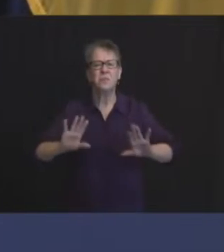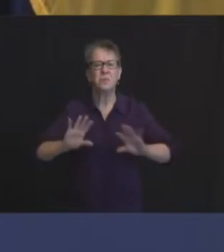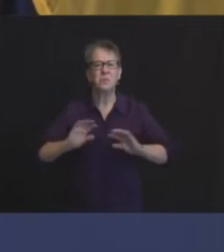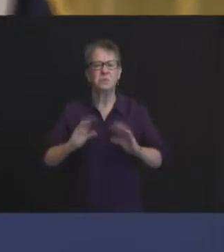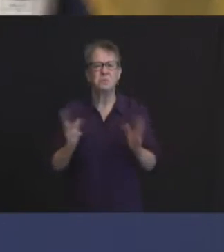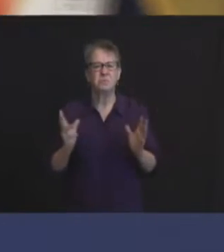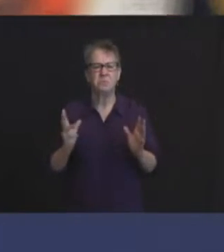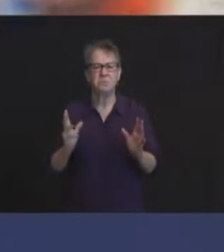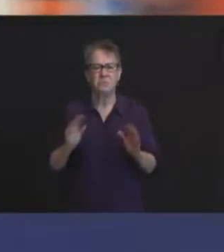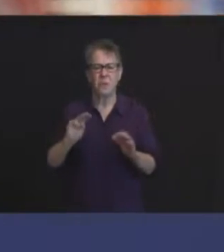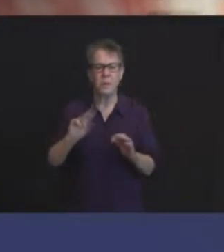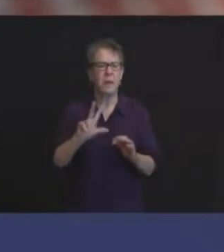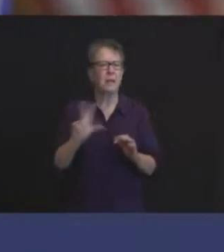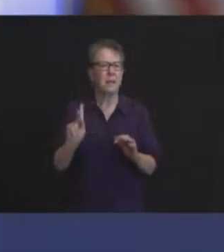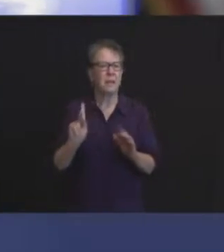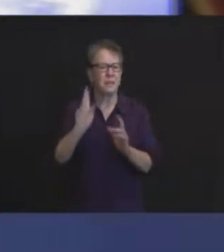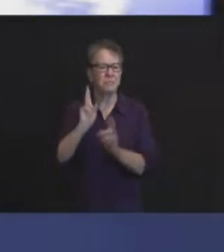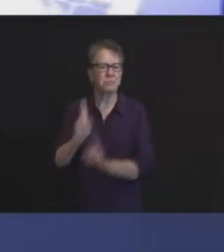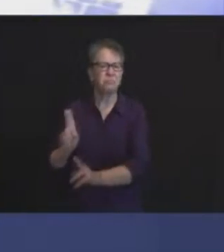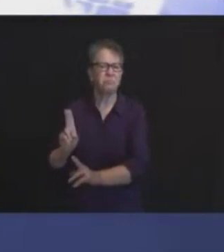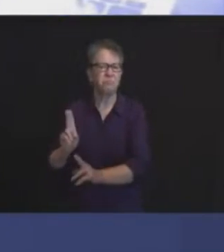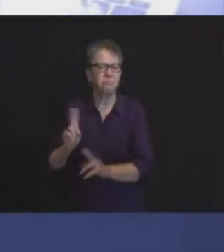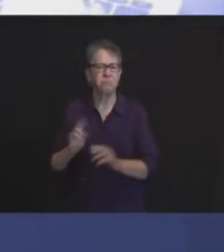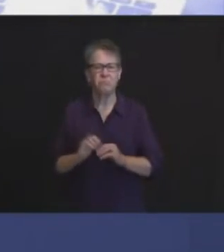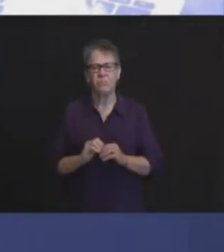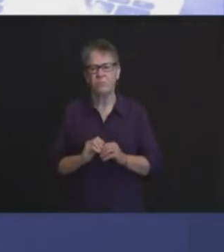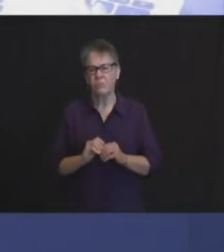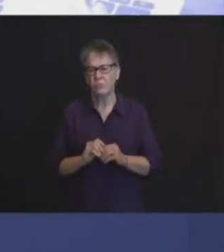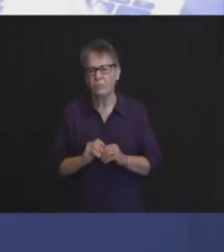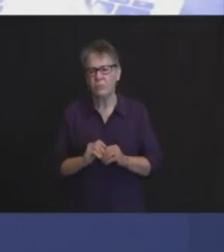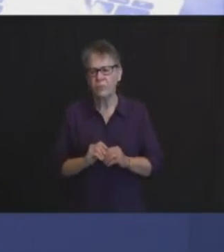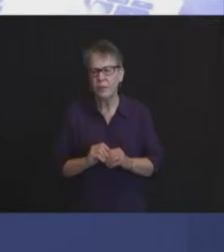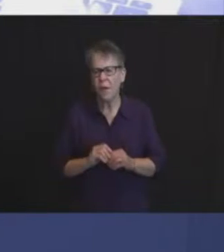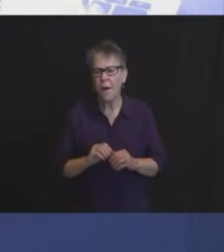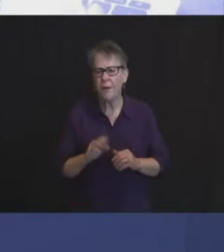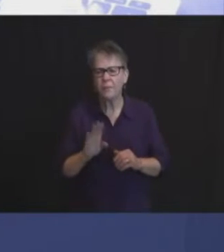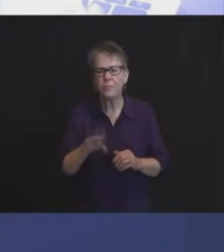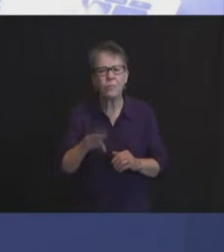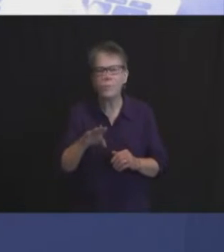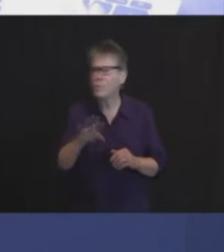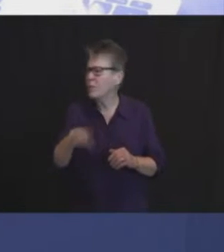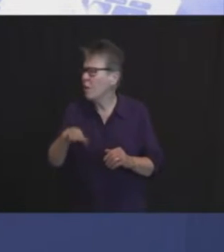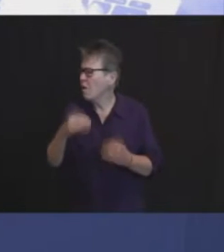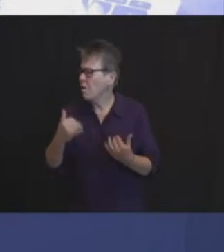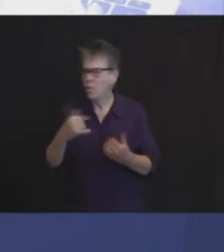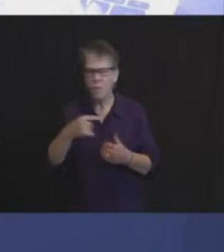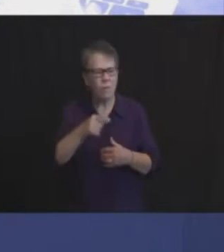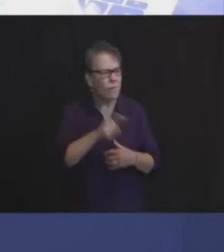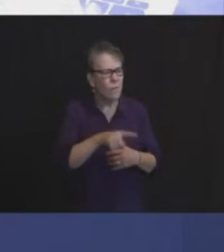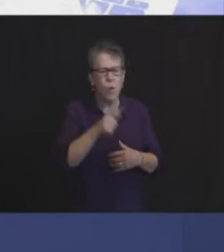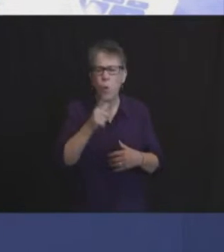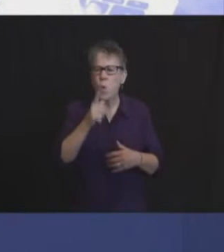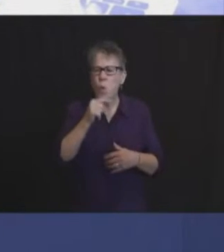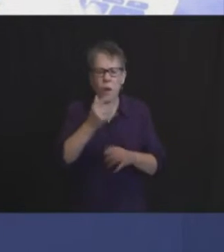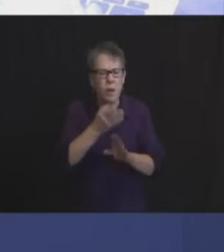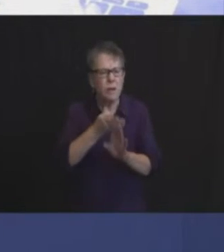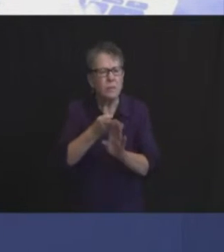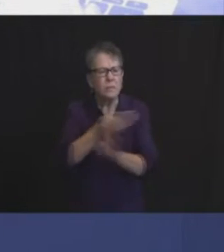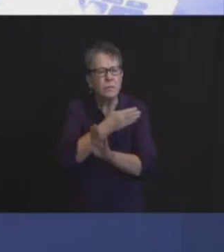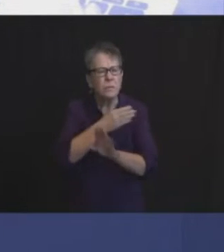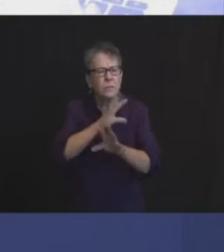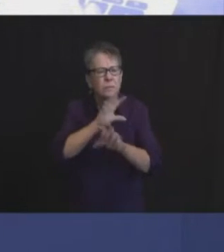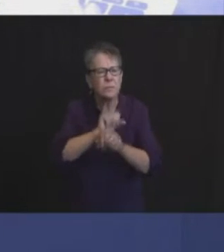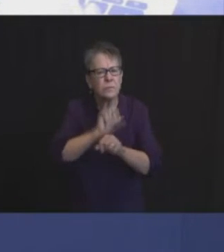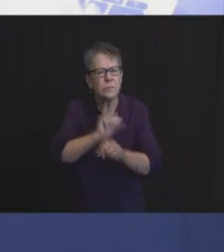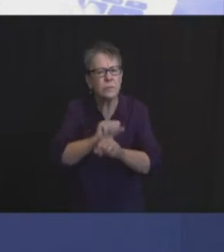have the breakdown, Dustin, but I don't have it with me, but I'll make sure you get it. And it's self-identification, but I